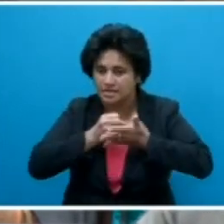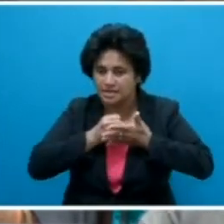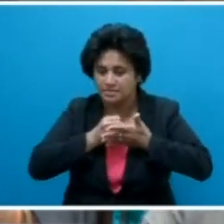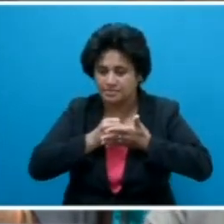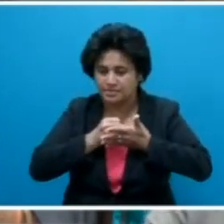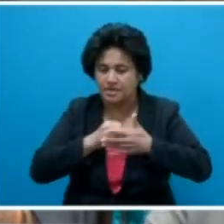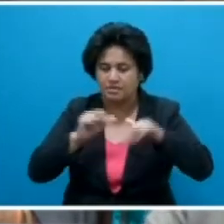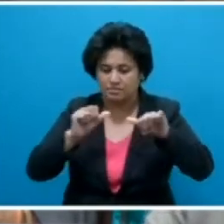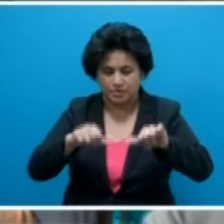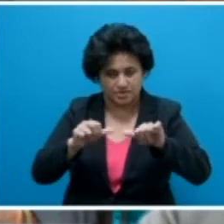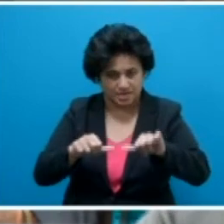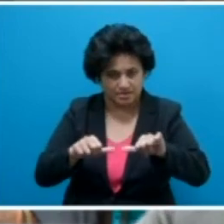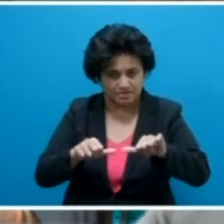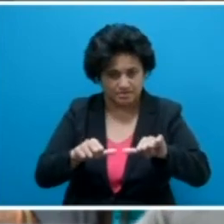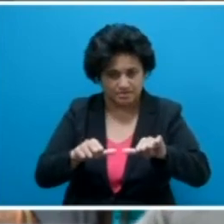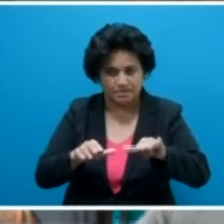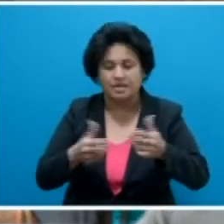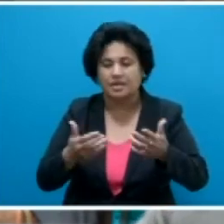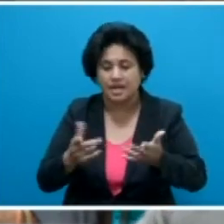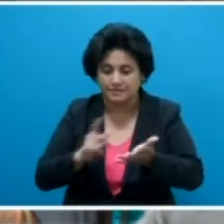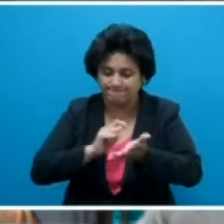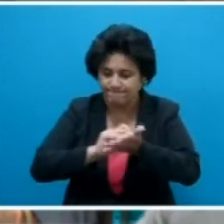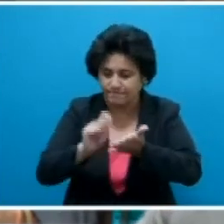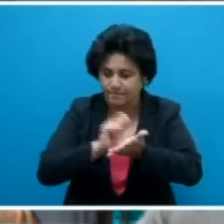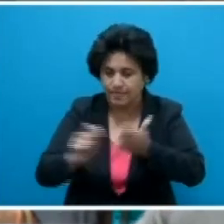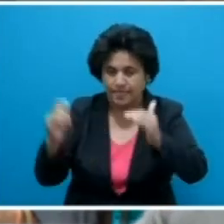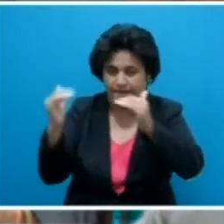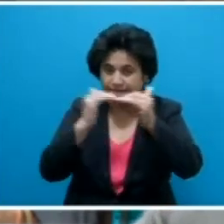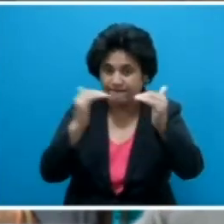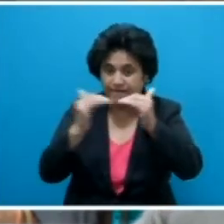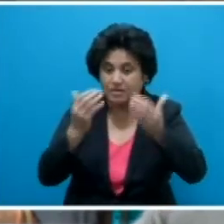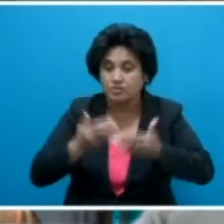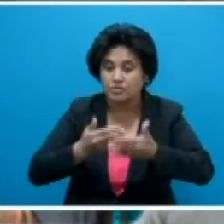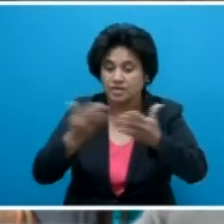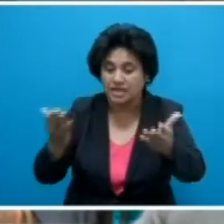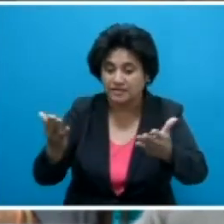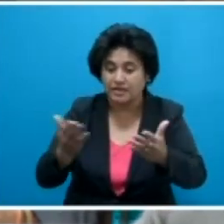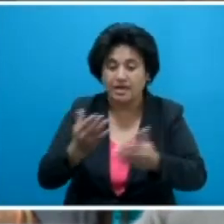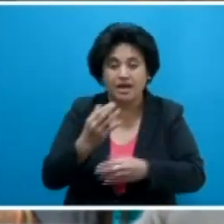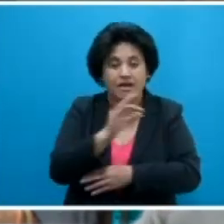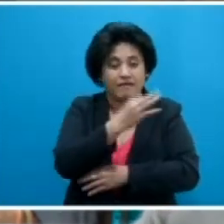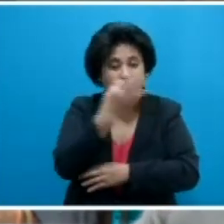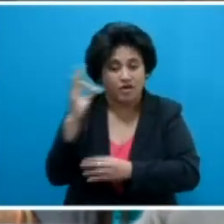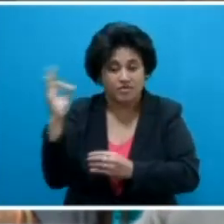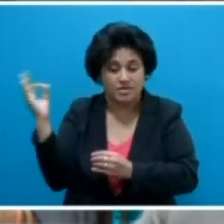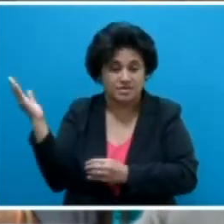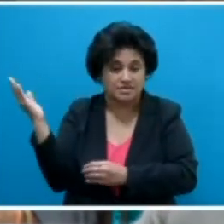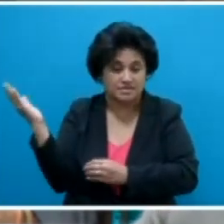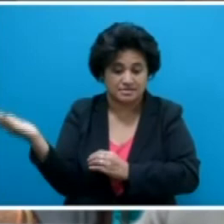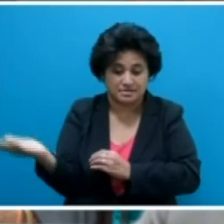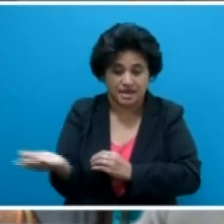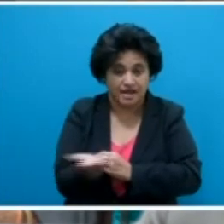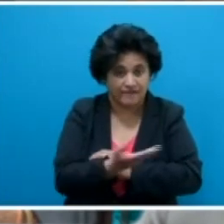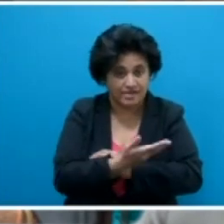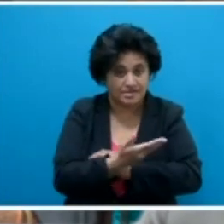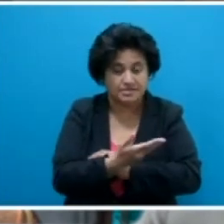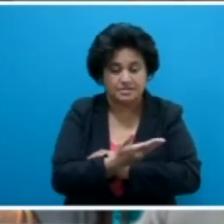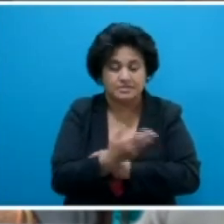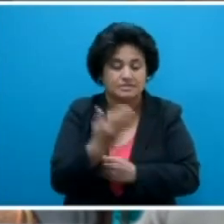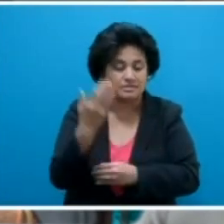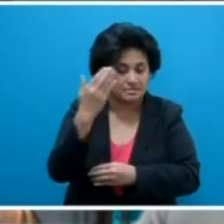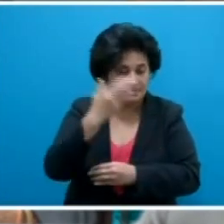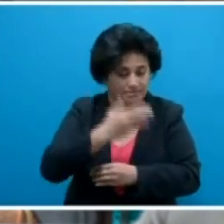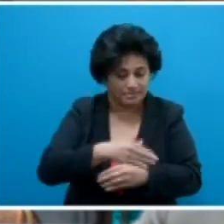resources, transparency and fairness in issuance of forest harvesting licenses, whilst bringing the Fijian people